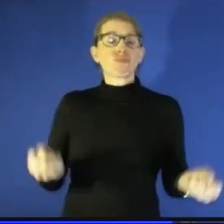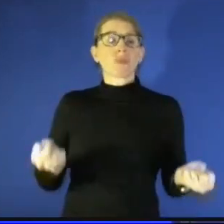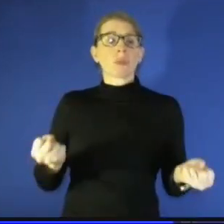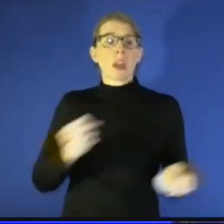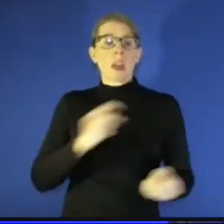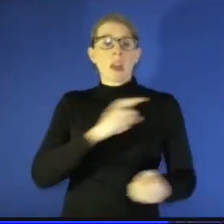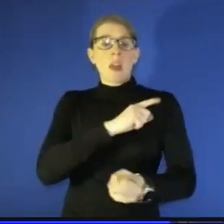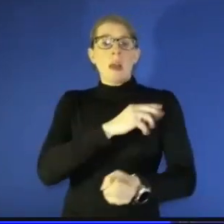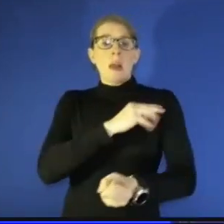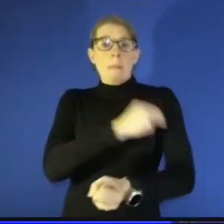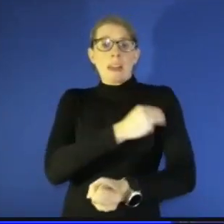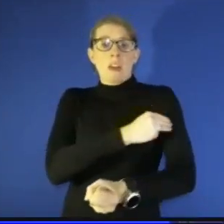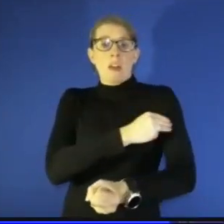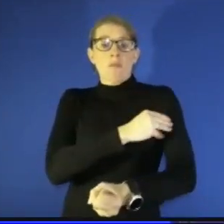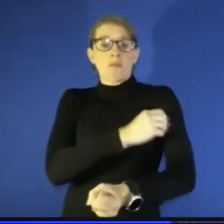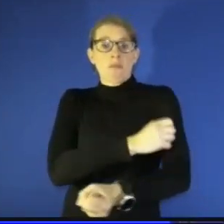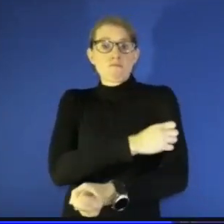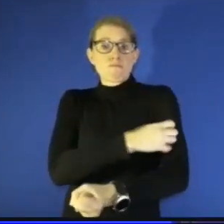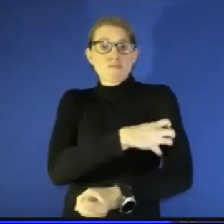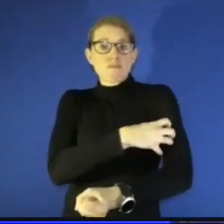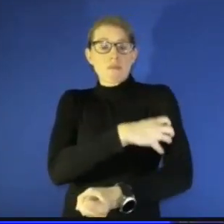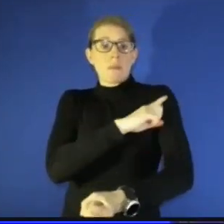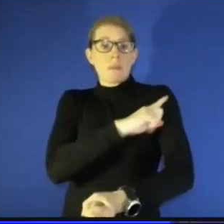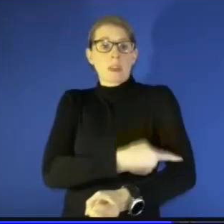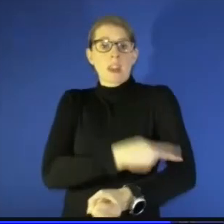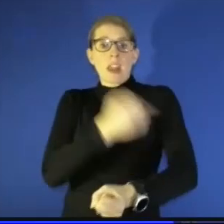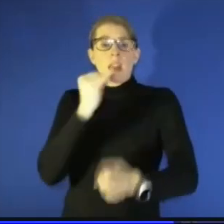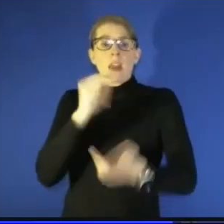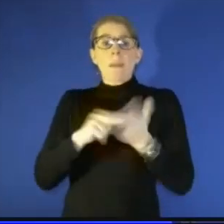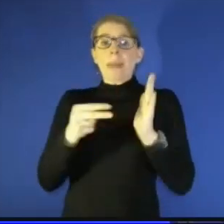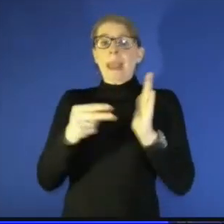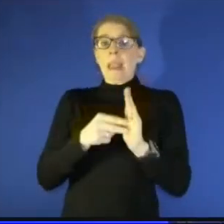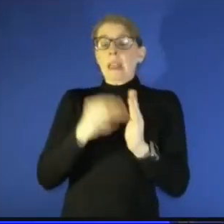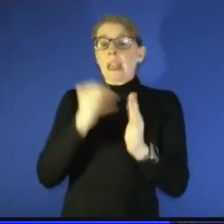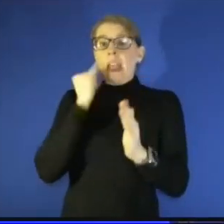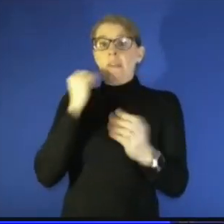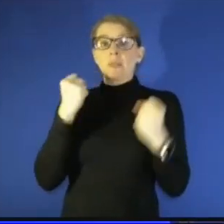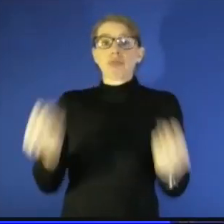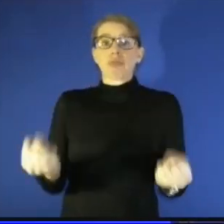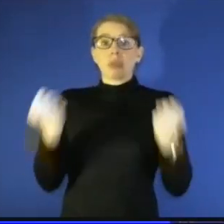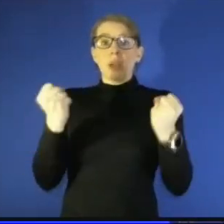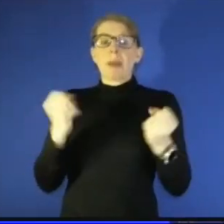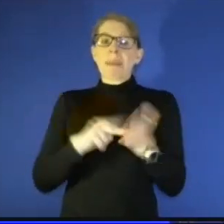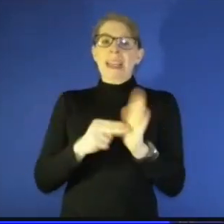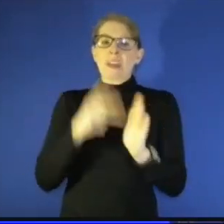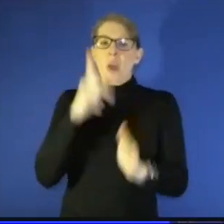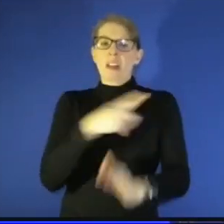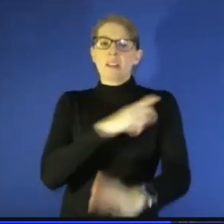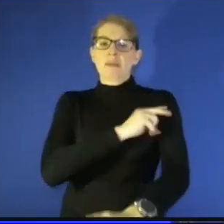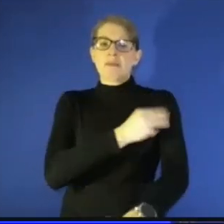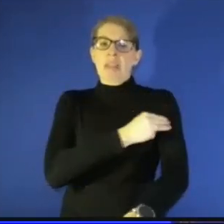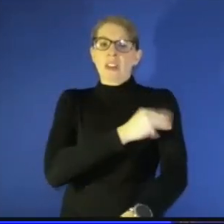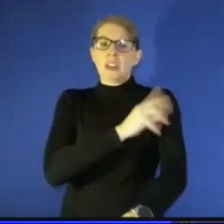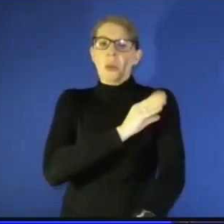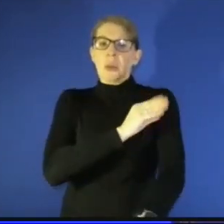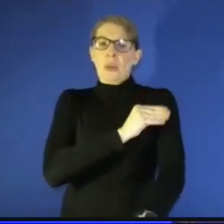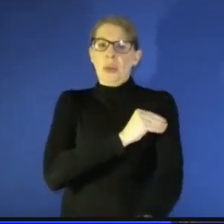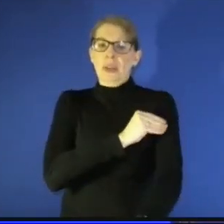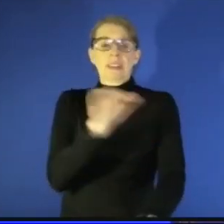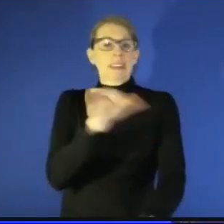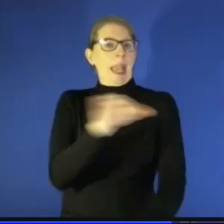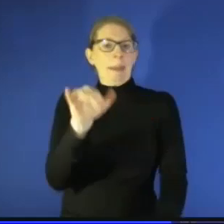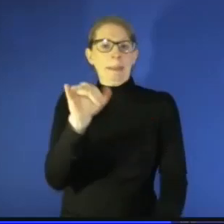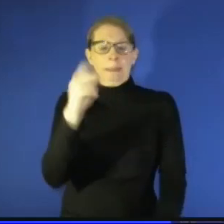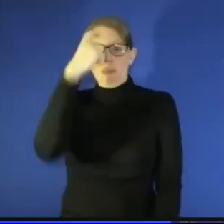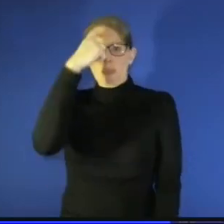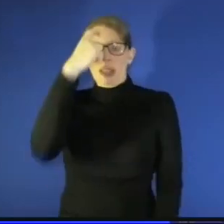increase, but then if you stop doing it, the muscles will atrophy, meaning lose volume over time. The brain is going through this exact same thing. It reaches a peak